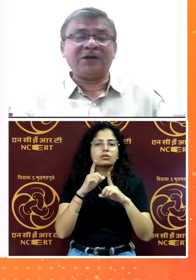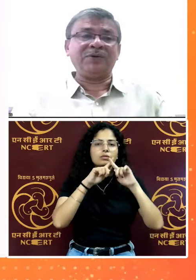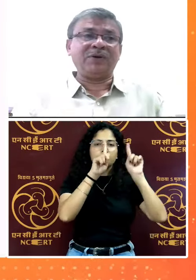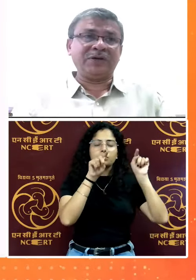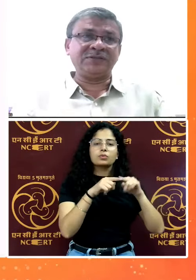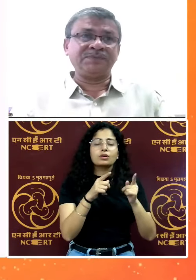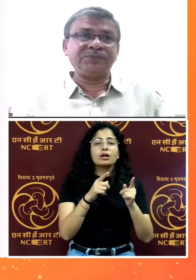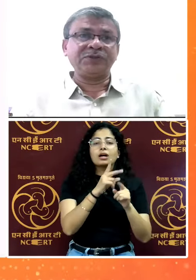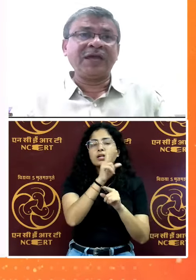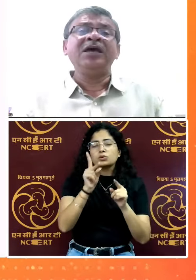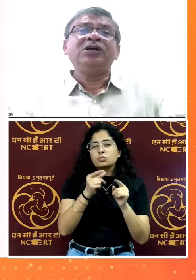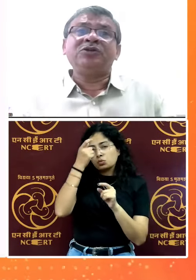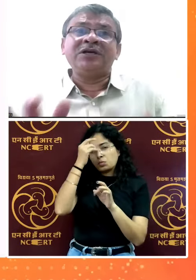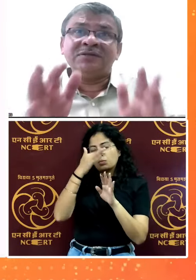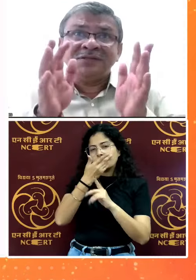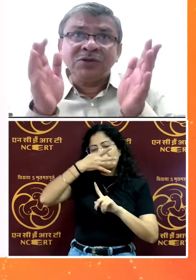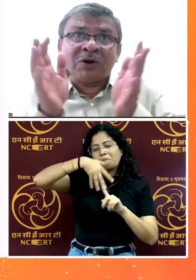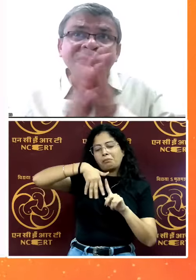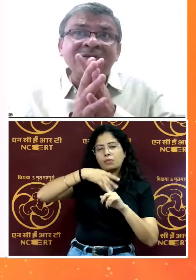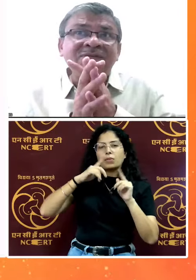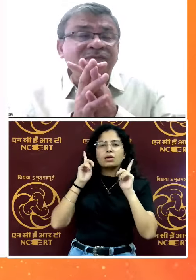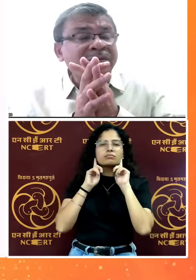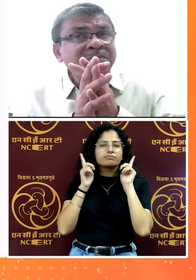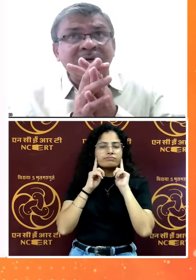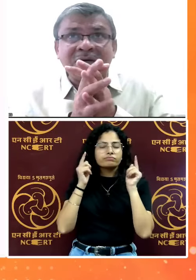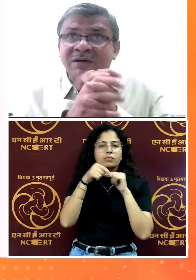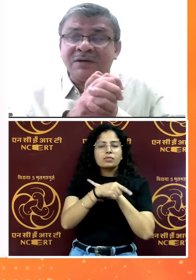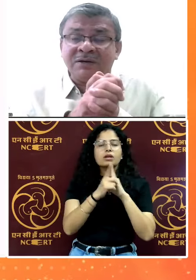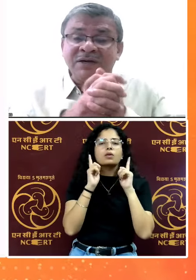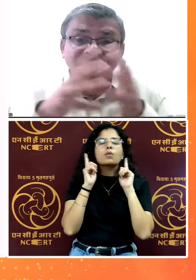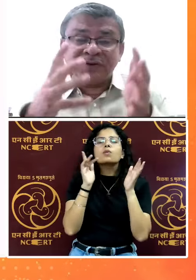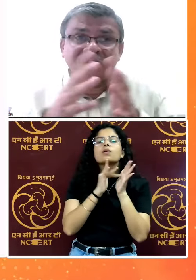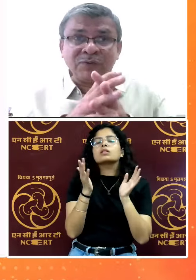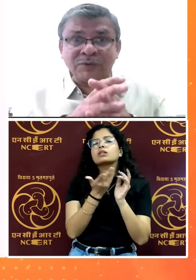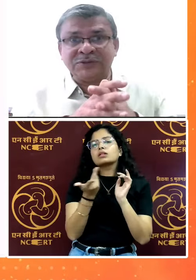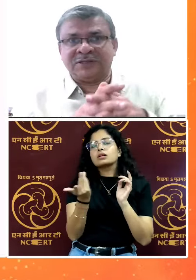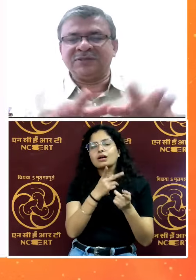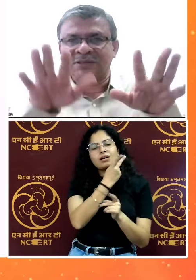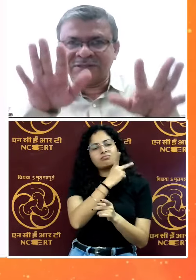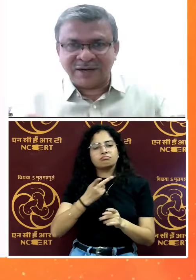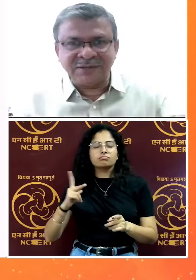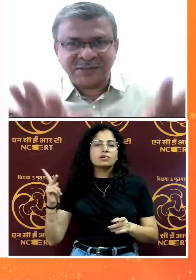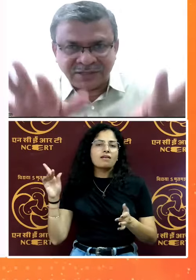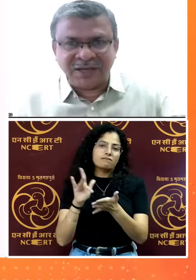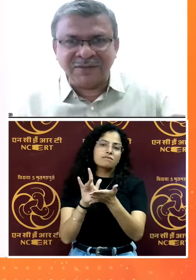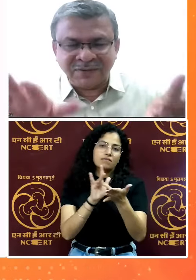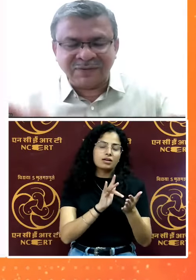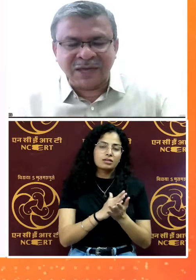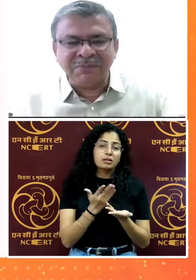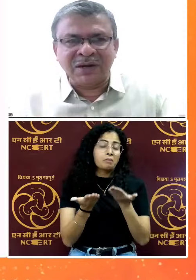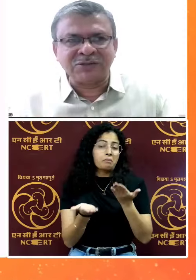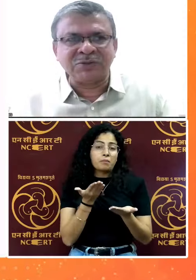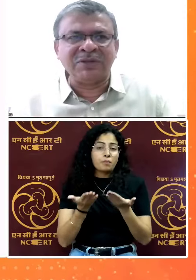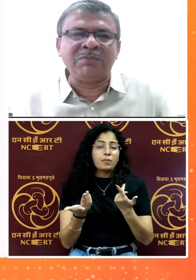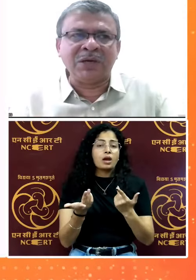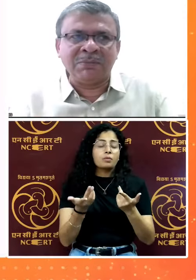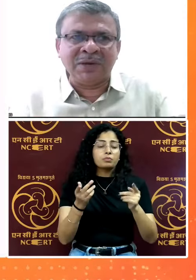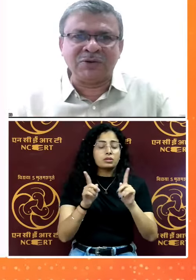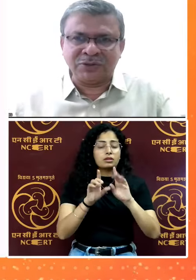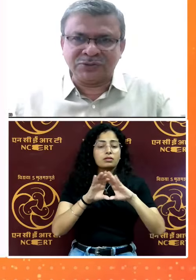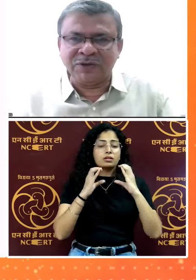the background noise. Okay, this noise is from different sources. The children sitting in the same classroom,